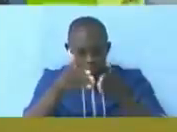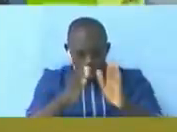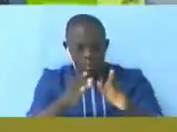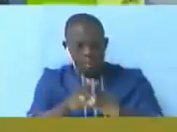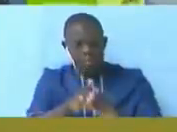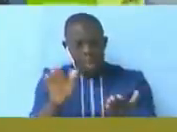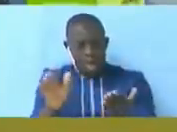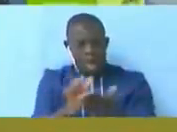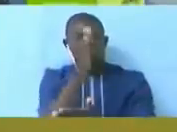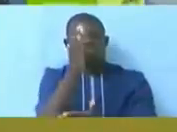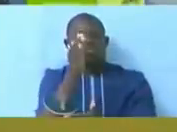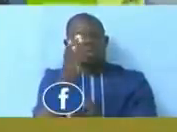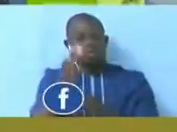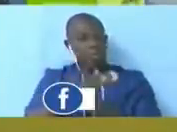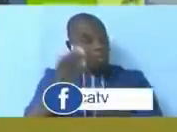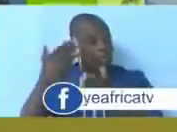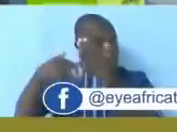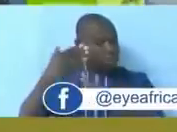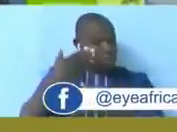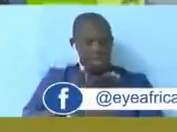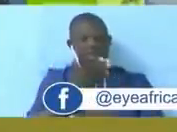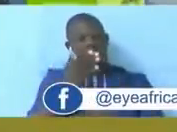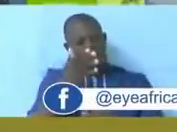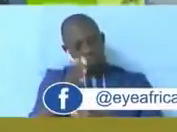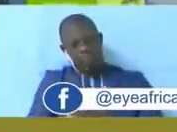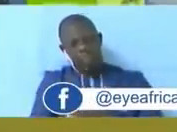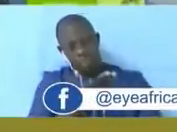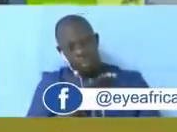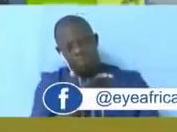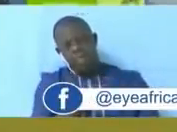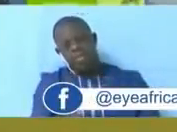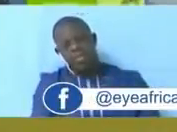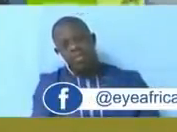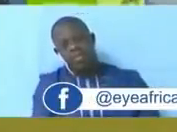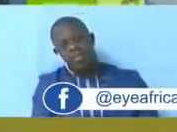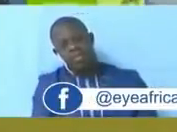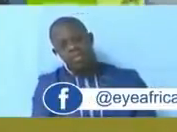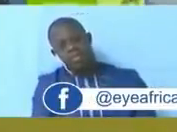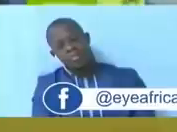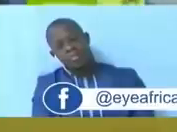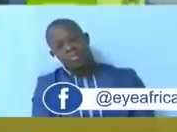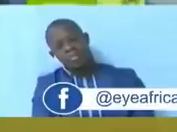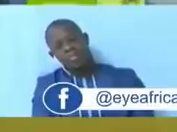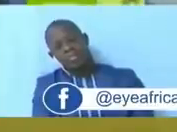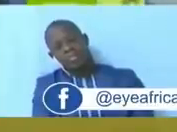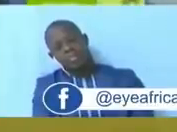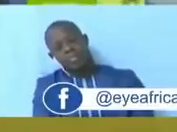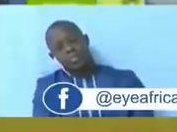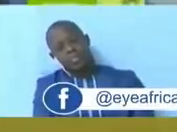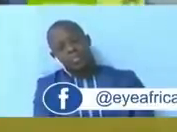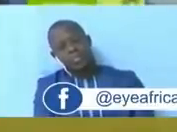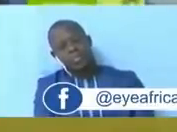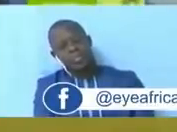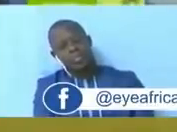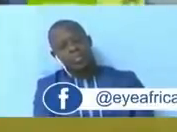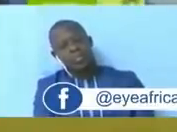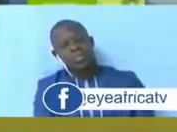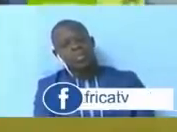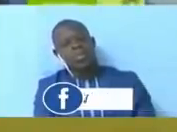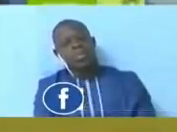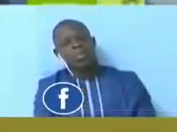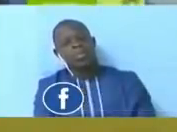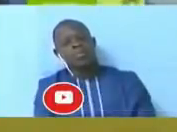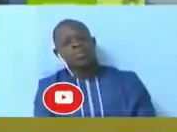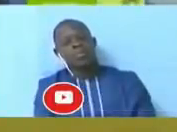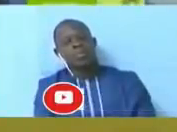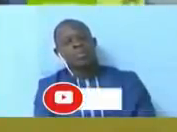kitindiro kele nungo nyama. Bari bitum bewole kanu watina ta soto. Ya mumeo bondi ya buruka. But it was brought in by the